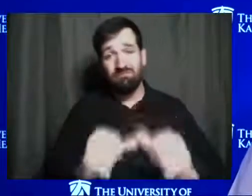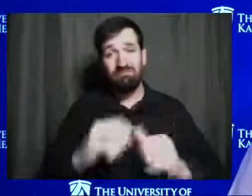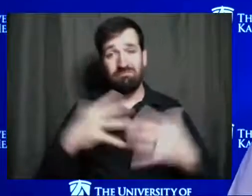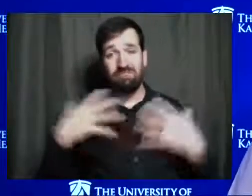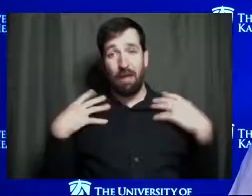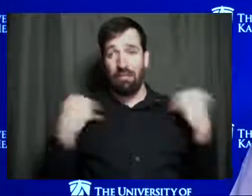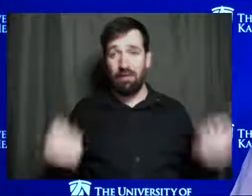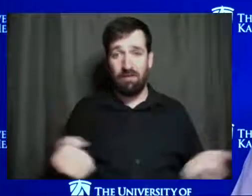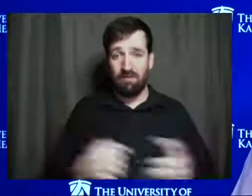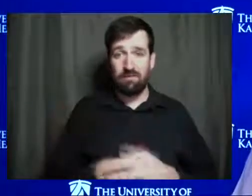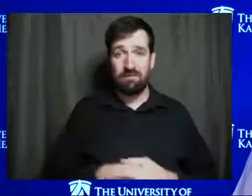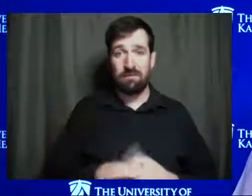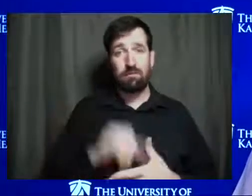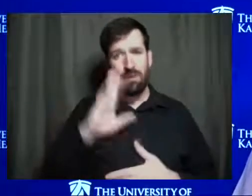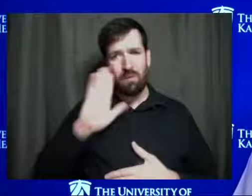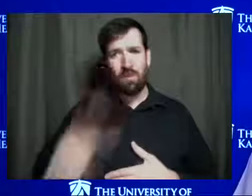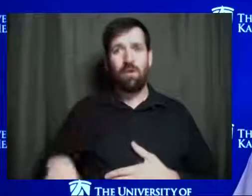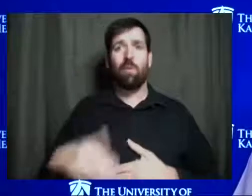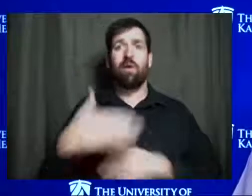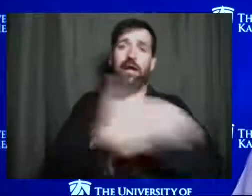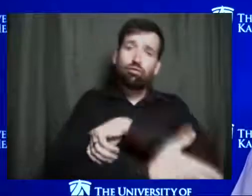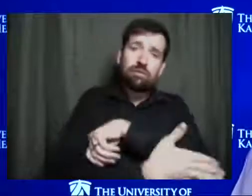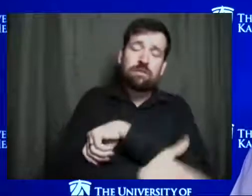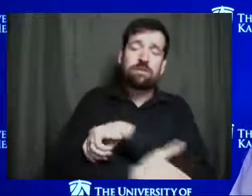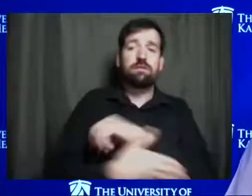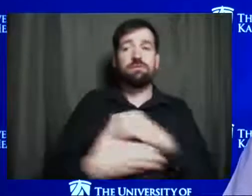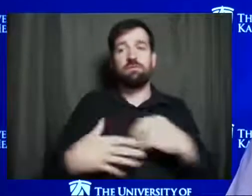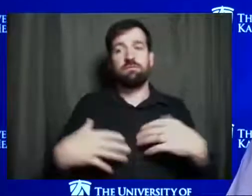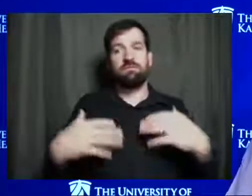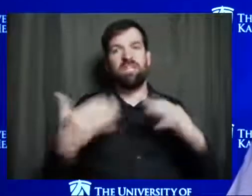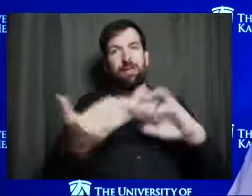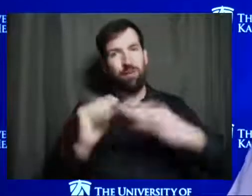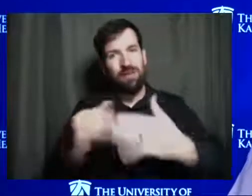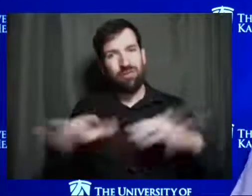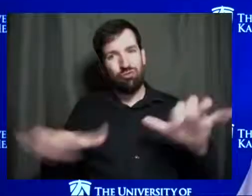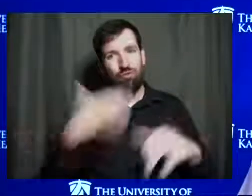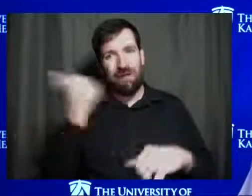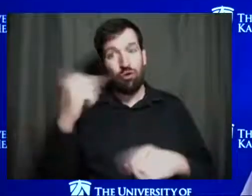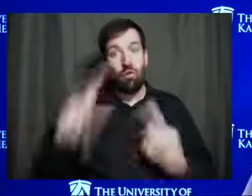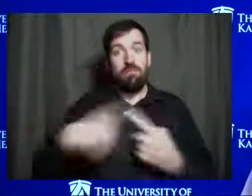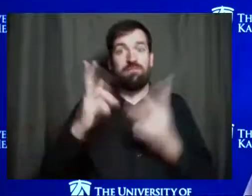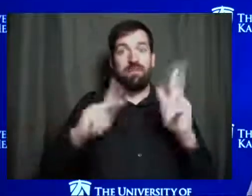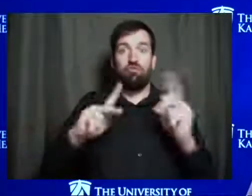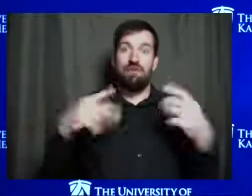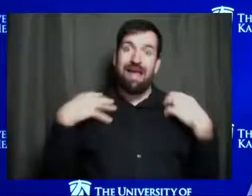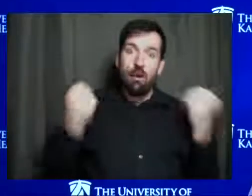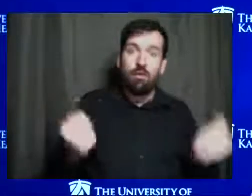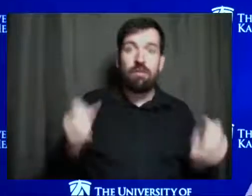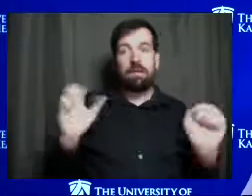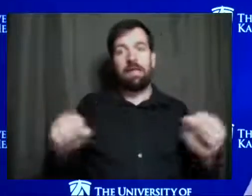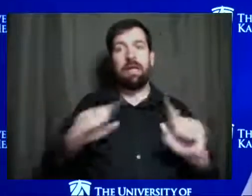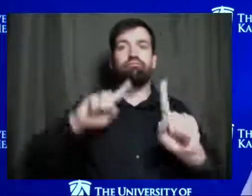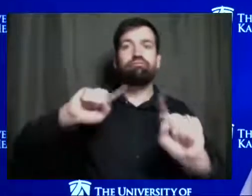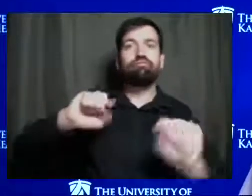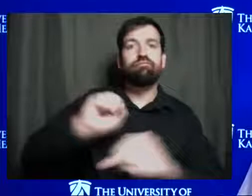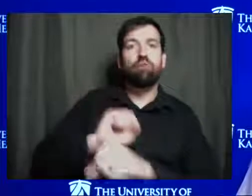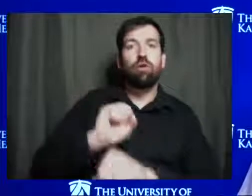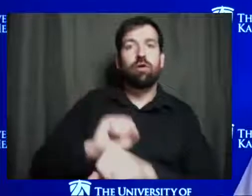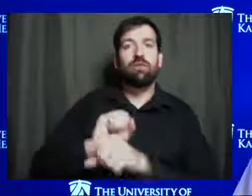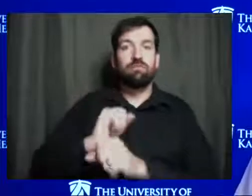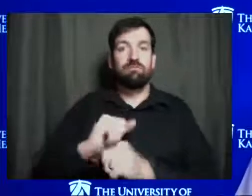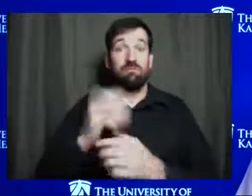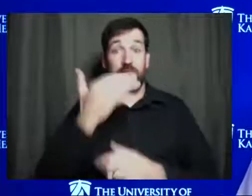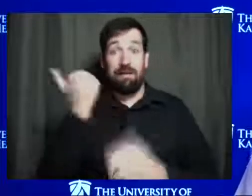communities and countries do better when they have a healthy workforce and people can be at work and be productive, and this is the best way to go about